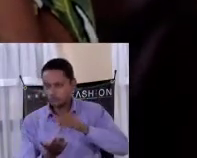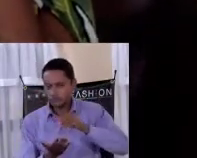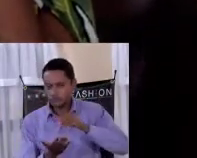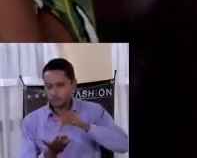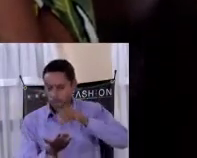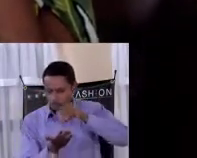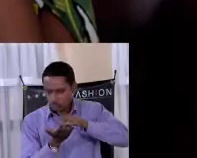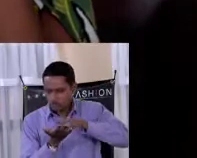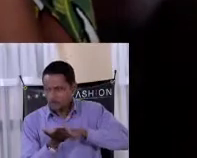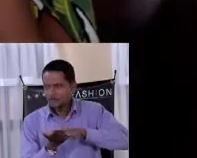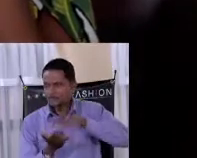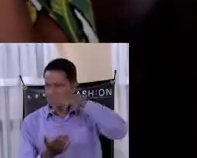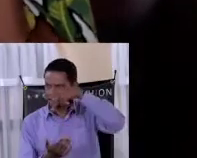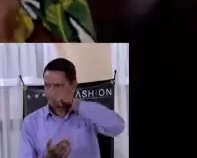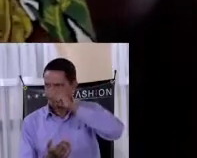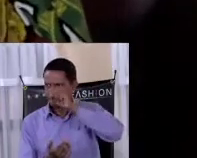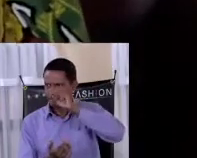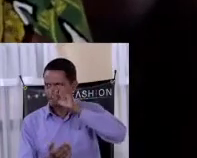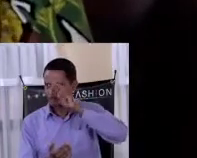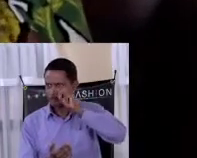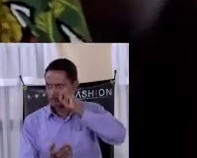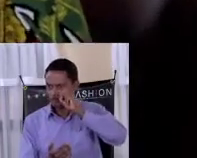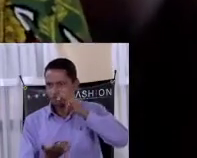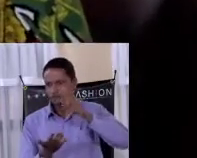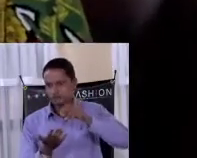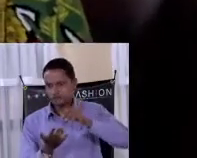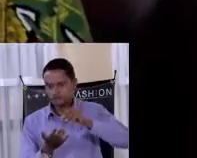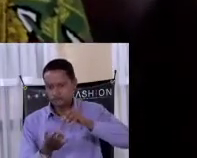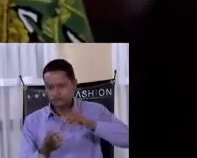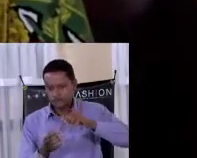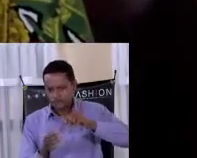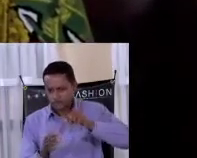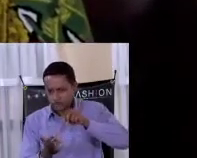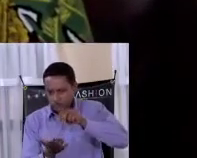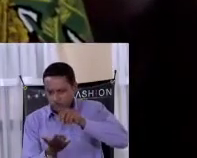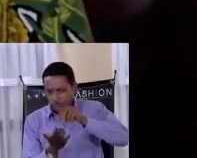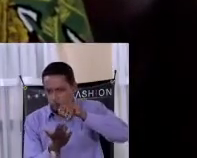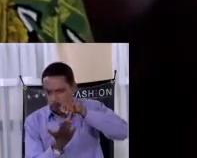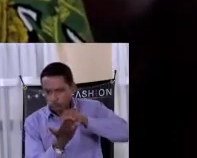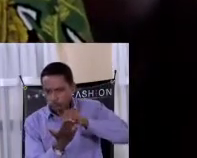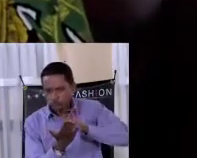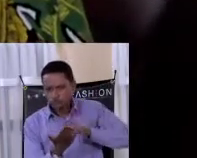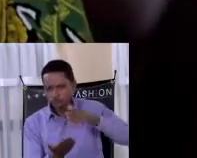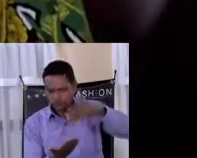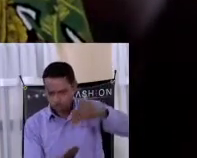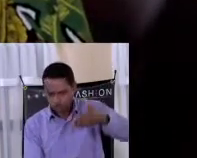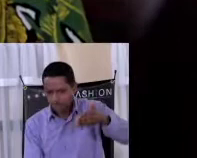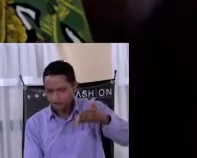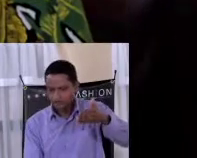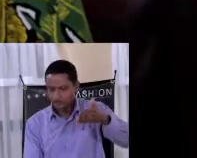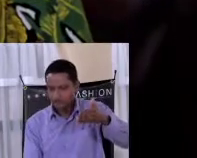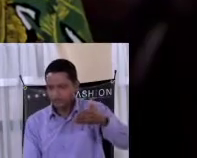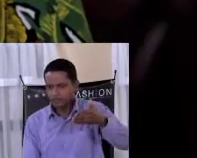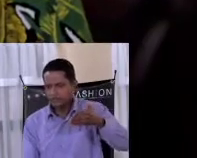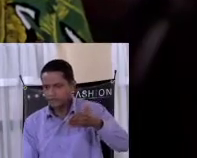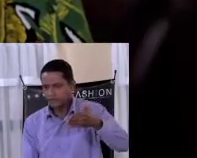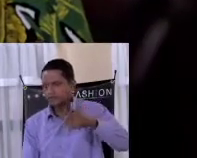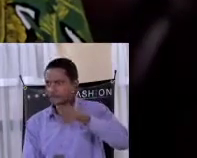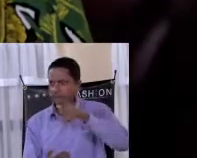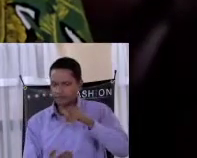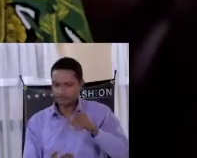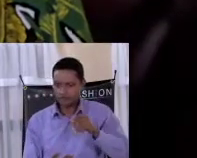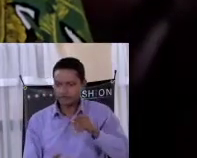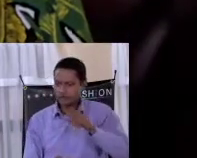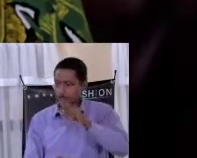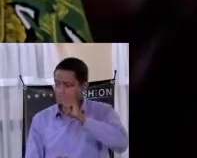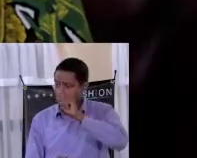the materials that you use, the embellishments, the details, and so on, that's important. But how does that then translate into your hang tags, into your labels? Are you going to